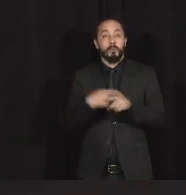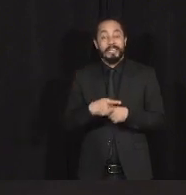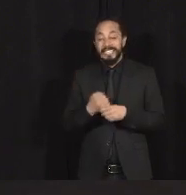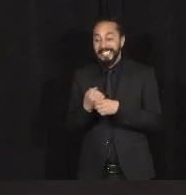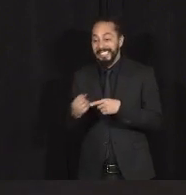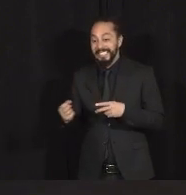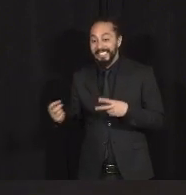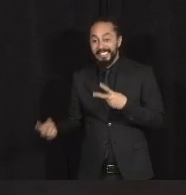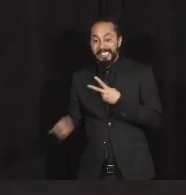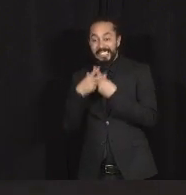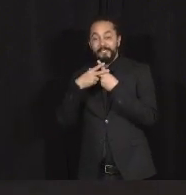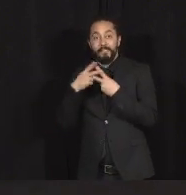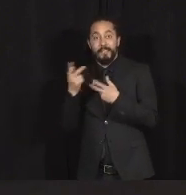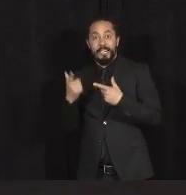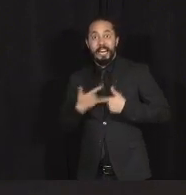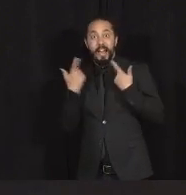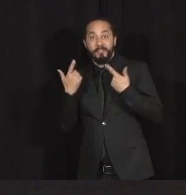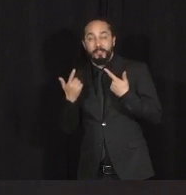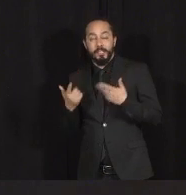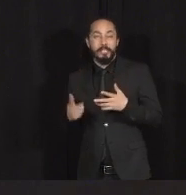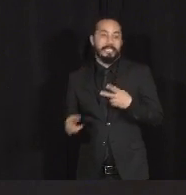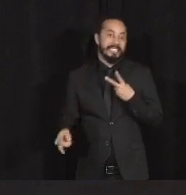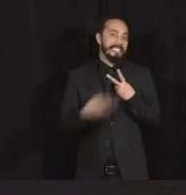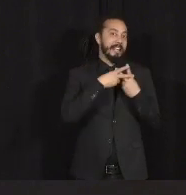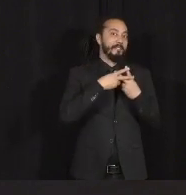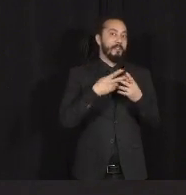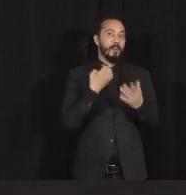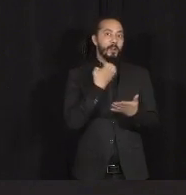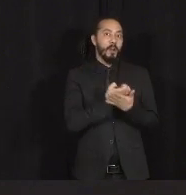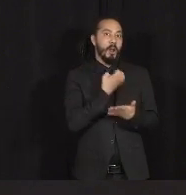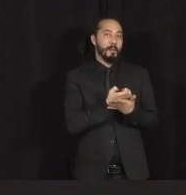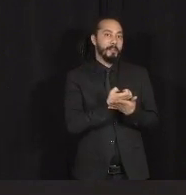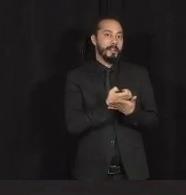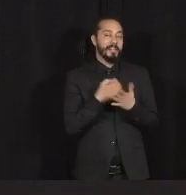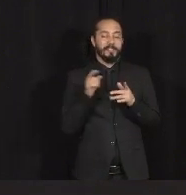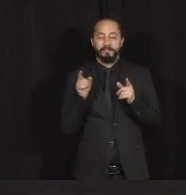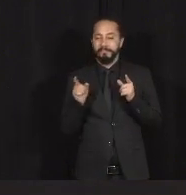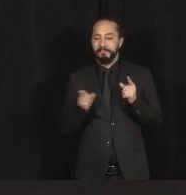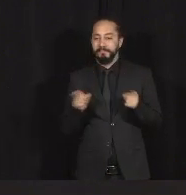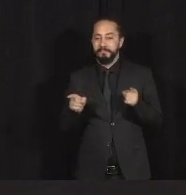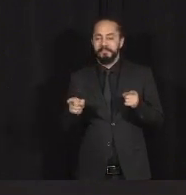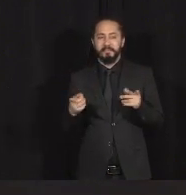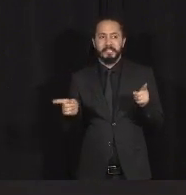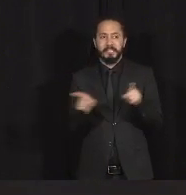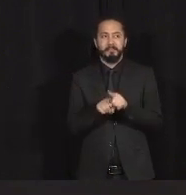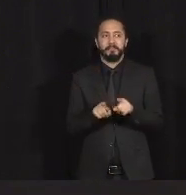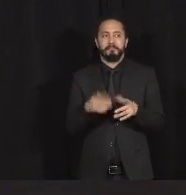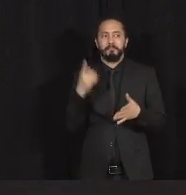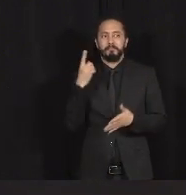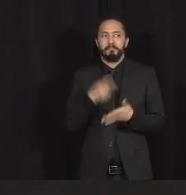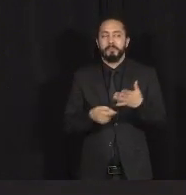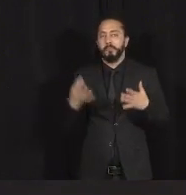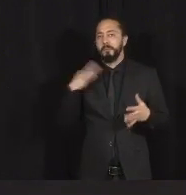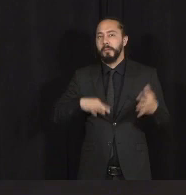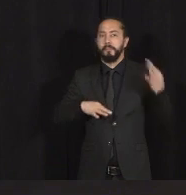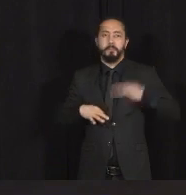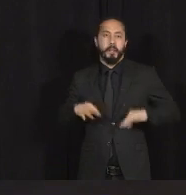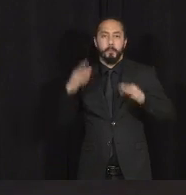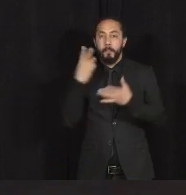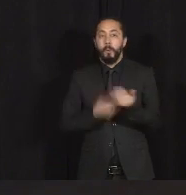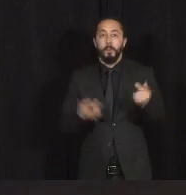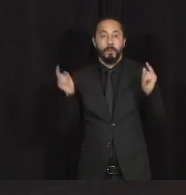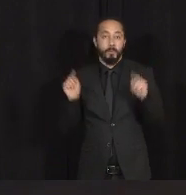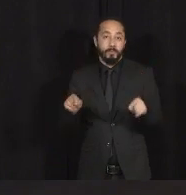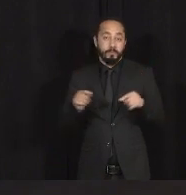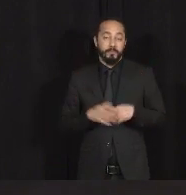smart, science-based thing to do is to bear down heavily, to protect the vulnerable, and therefore to get through